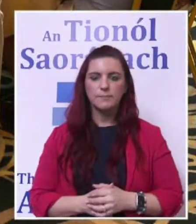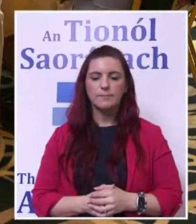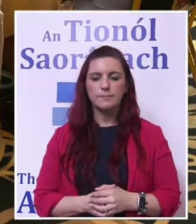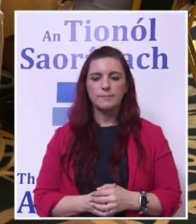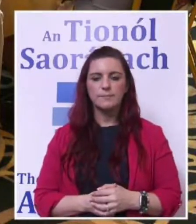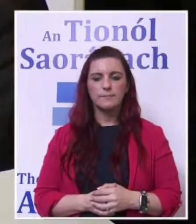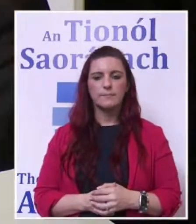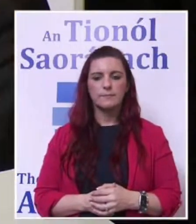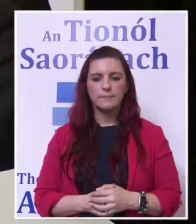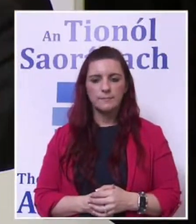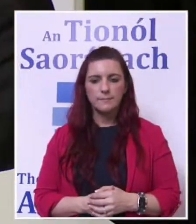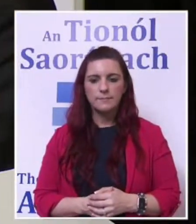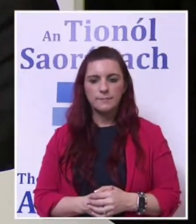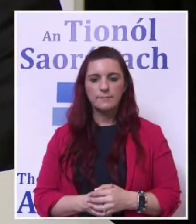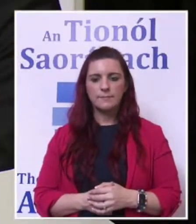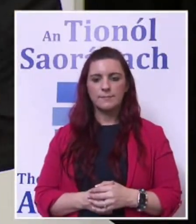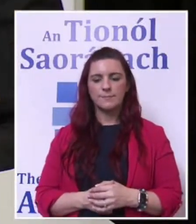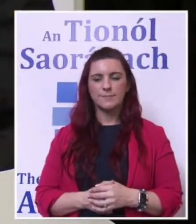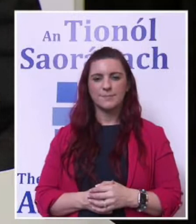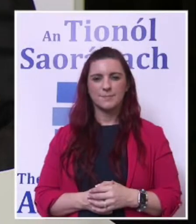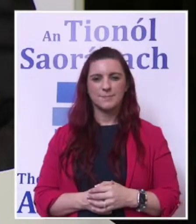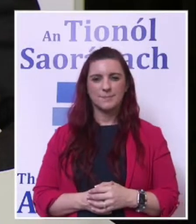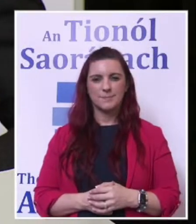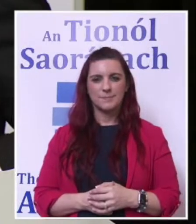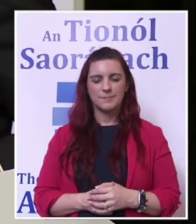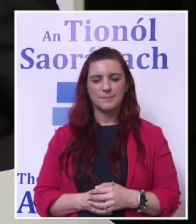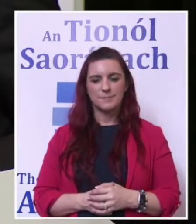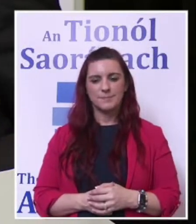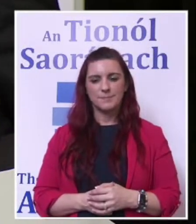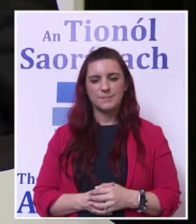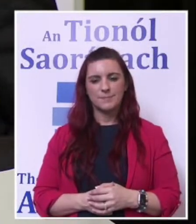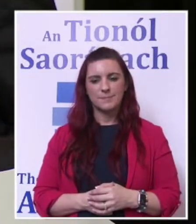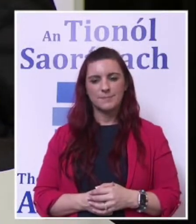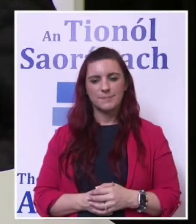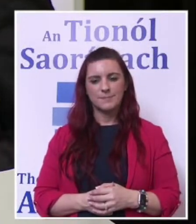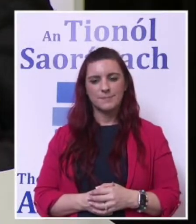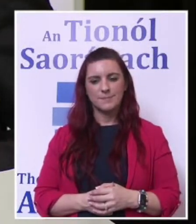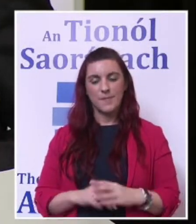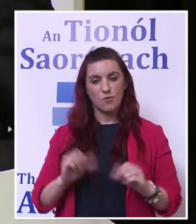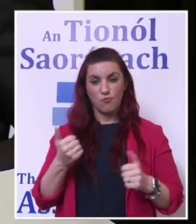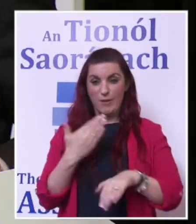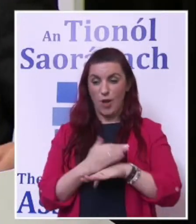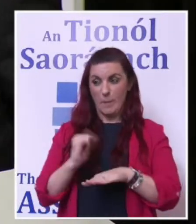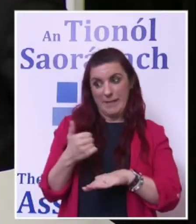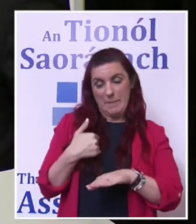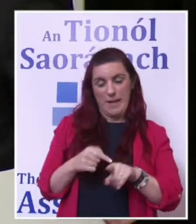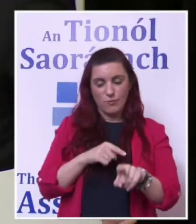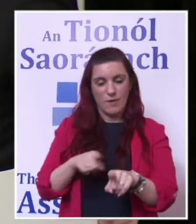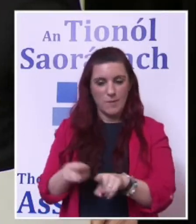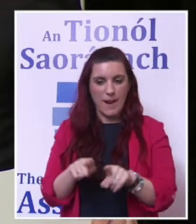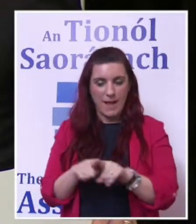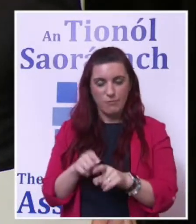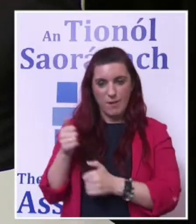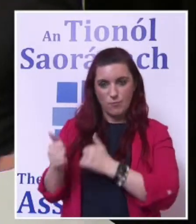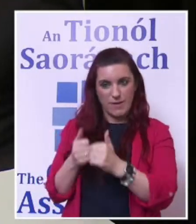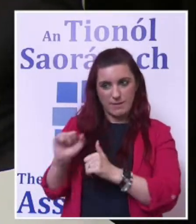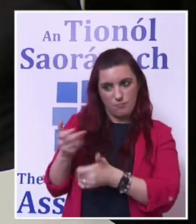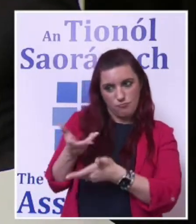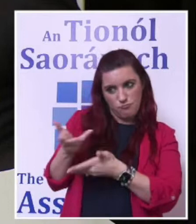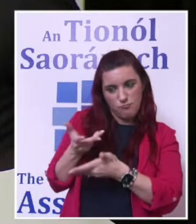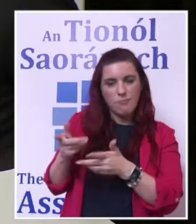There's no need to blush, Art. Well done. Thank you very much. Thanks. He's done a great job to keep me in check, so I really appreciate his counsel and his